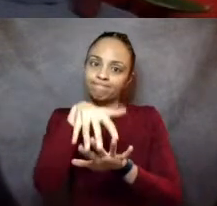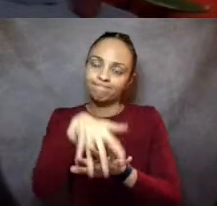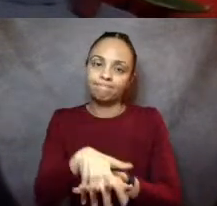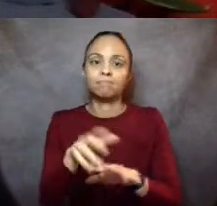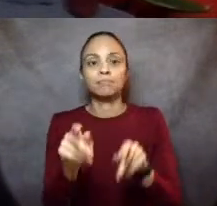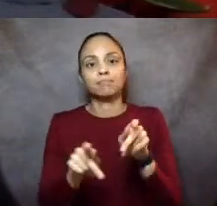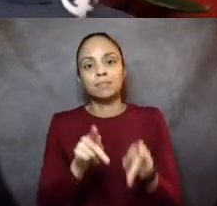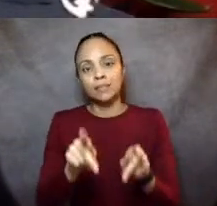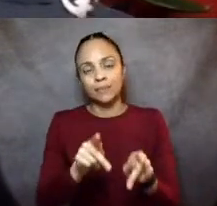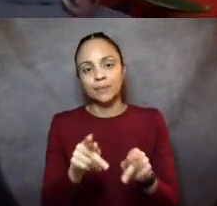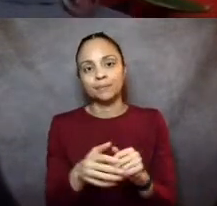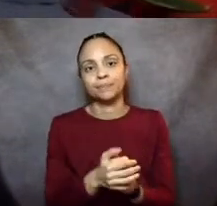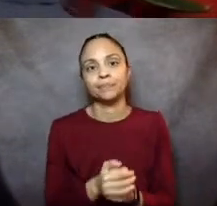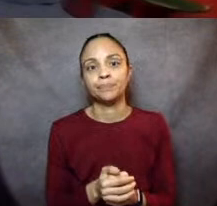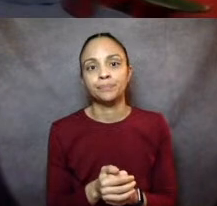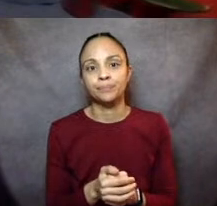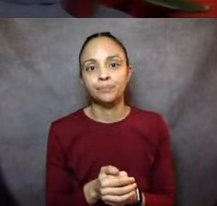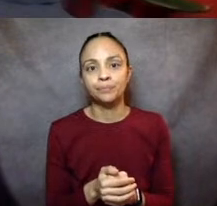Kickapoo, Miami,